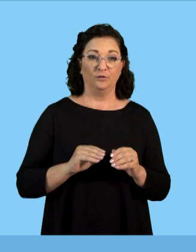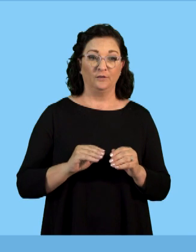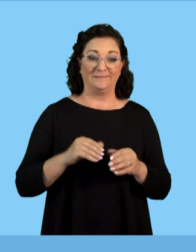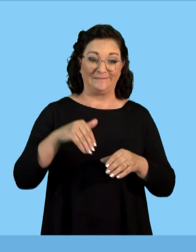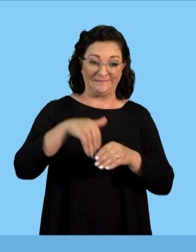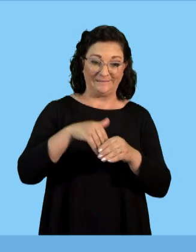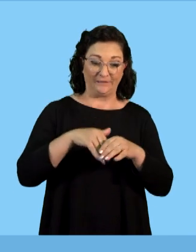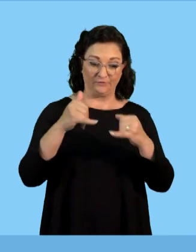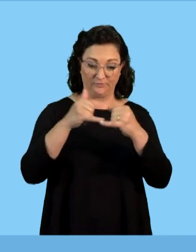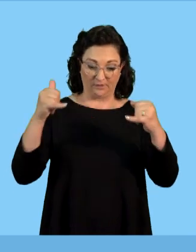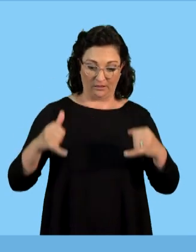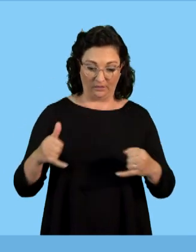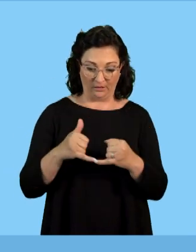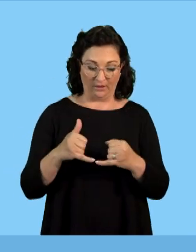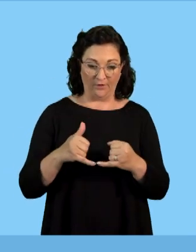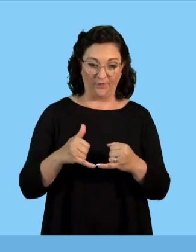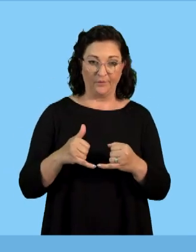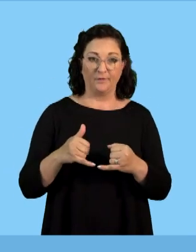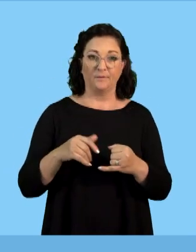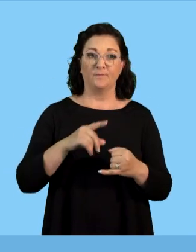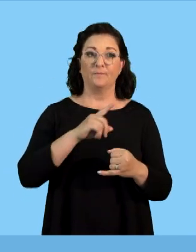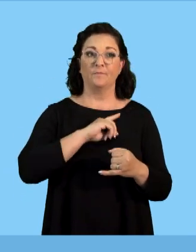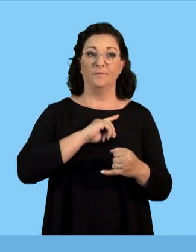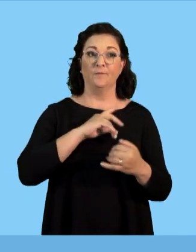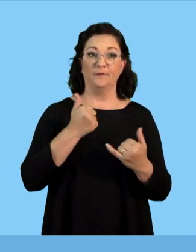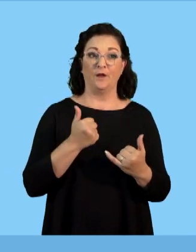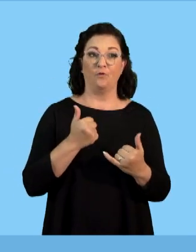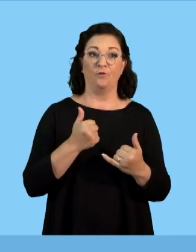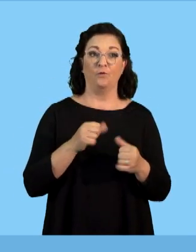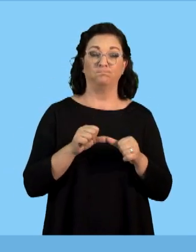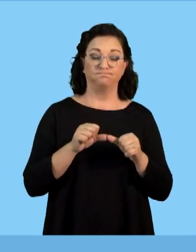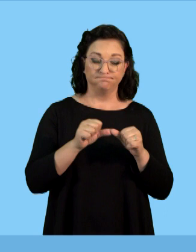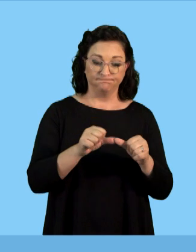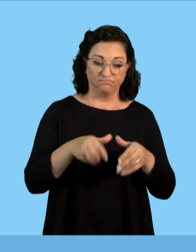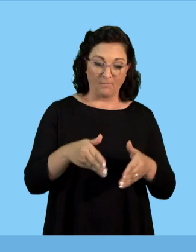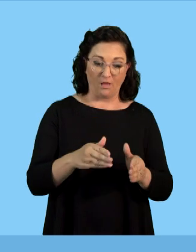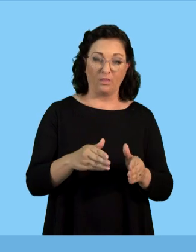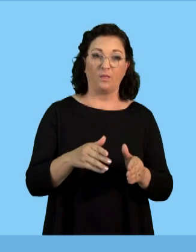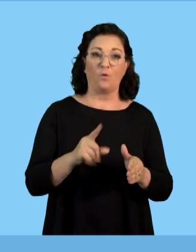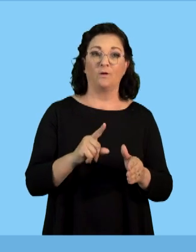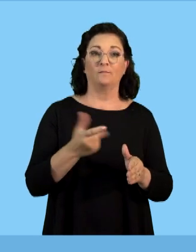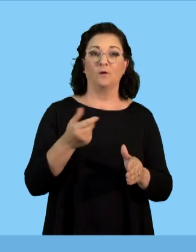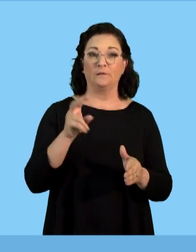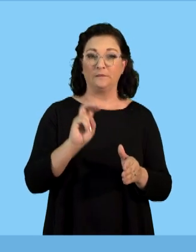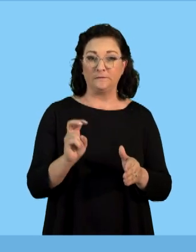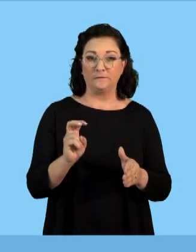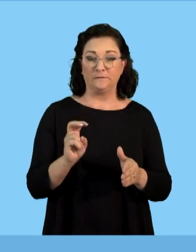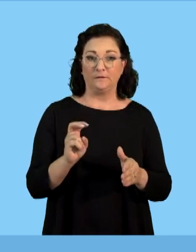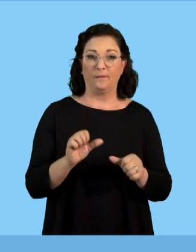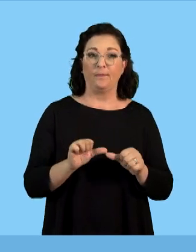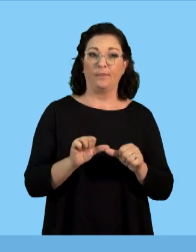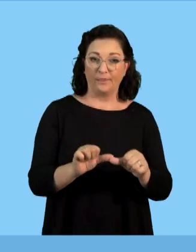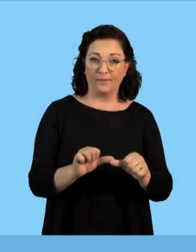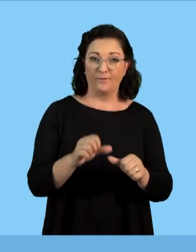an electric circuit. So therefore, that continuous path, so the electric circuit provides a path for the electrical charges to